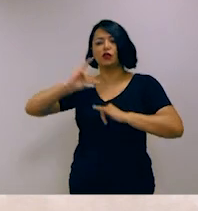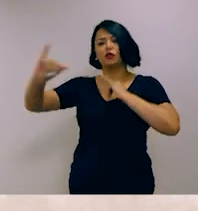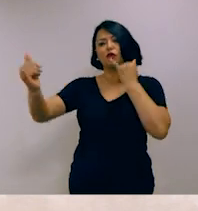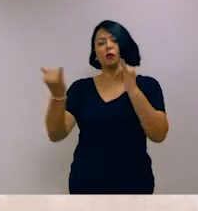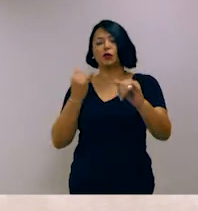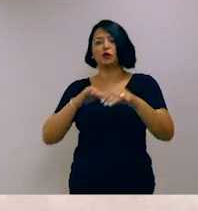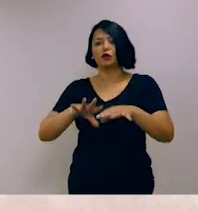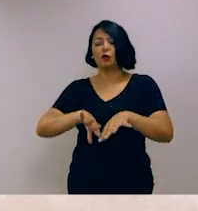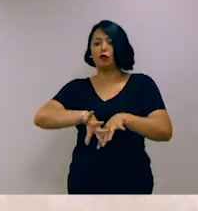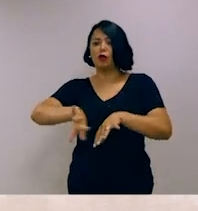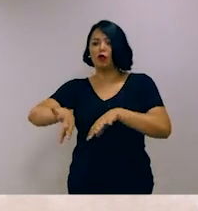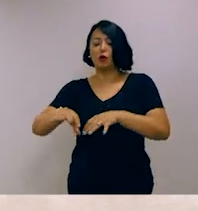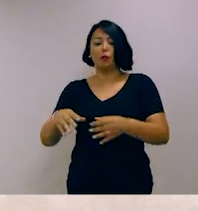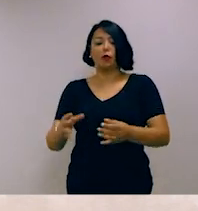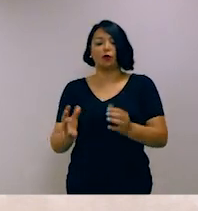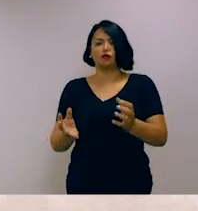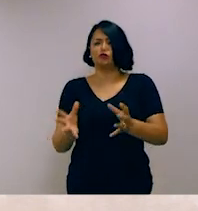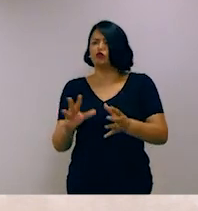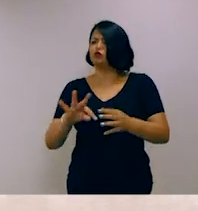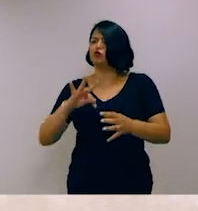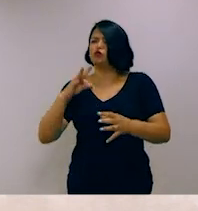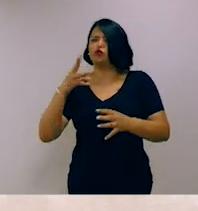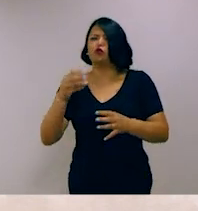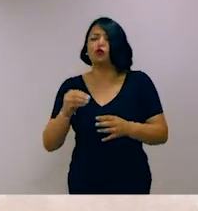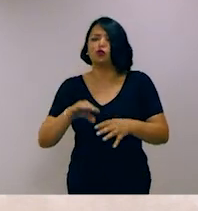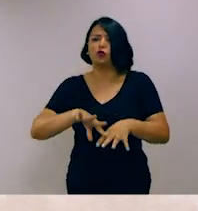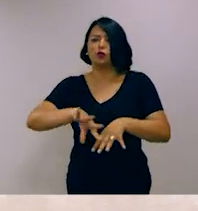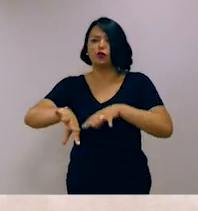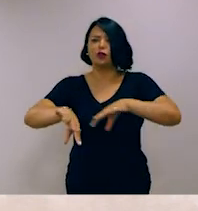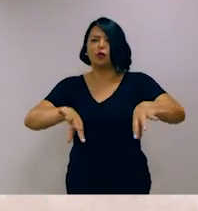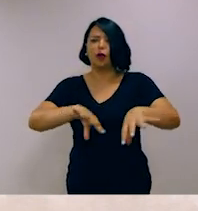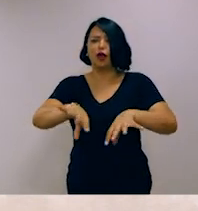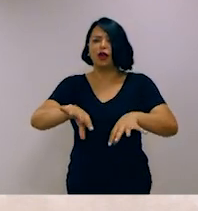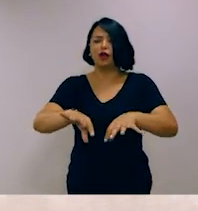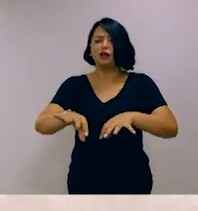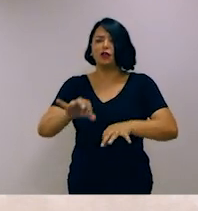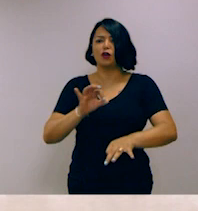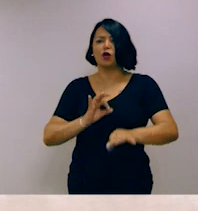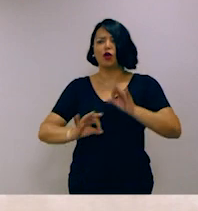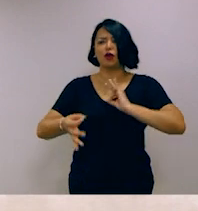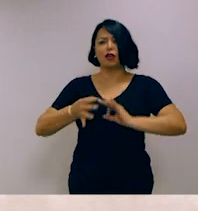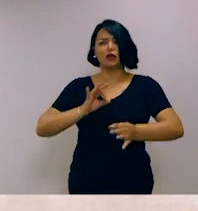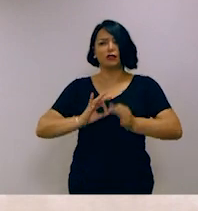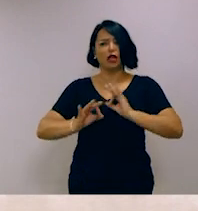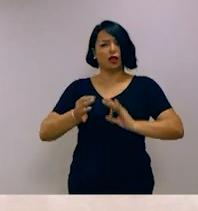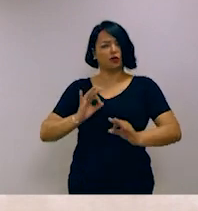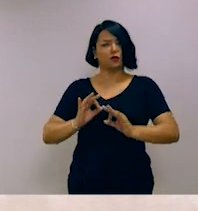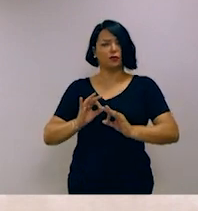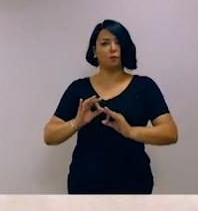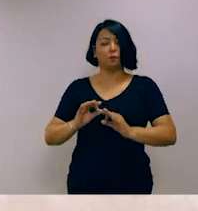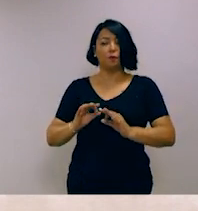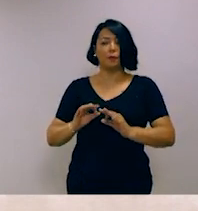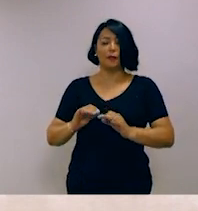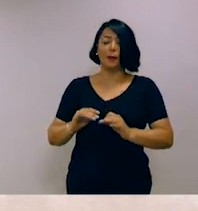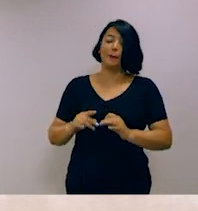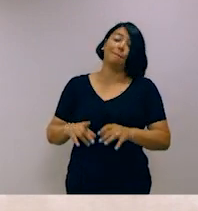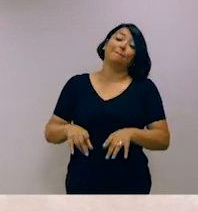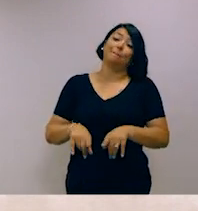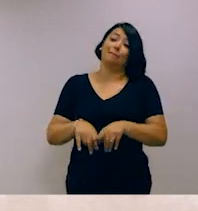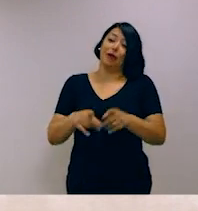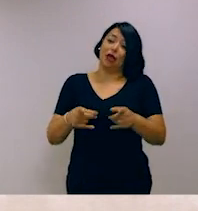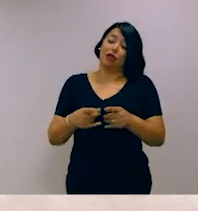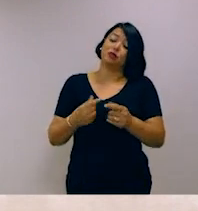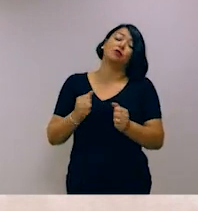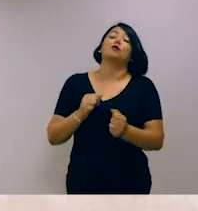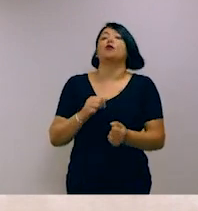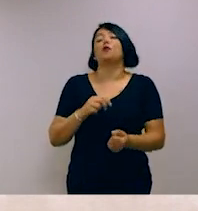were important for us to analyze some criteria that I'm going to mention later on. And so the data, since the